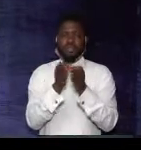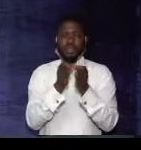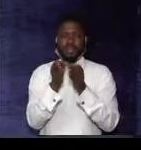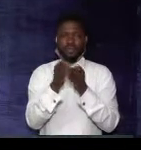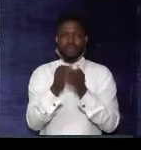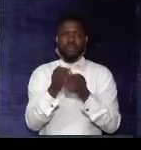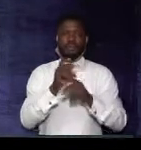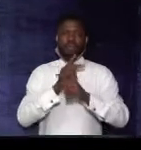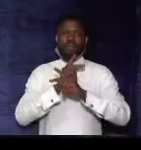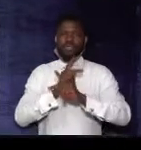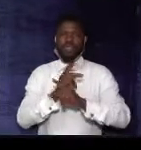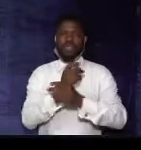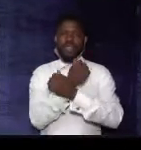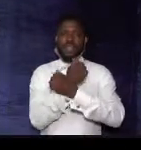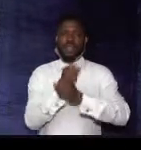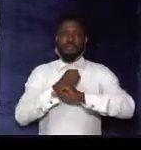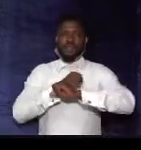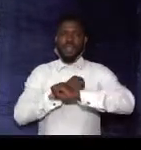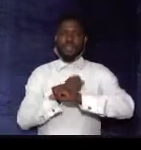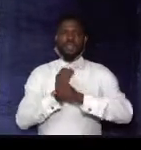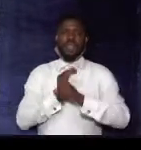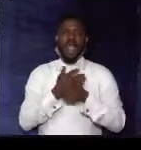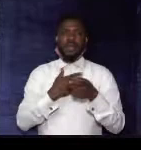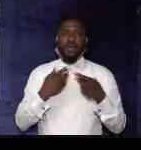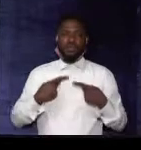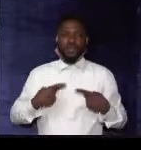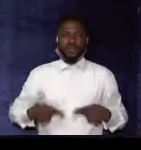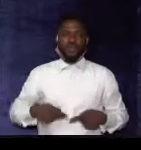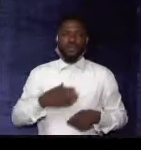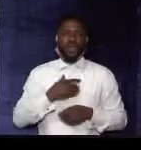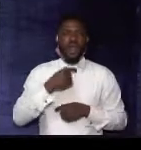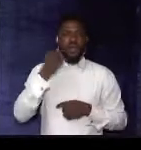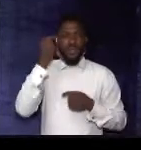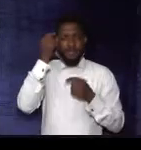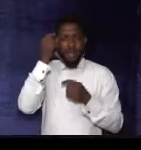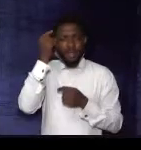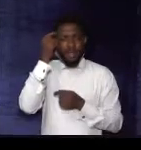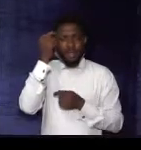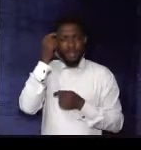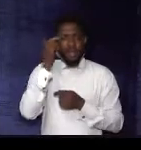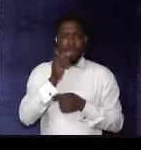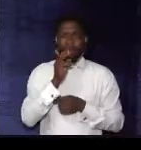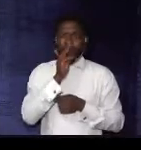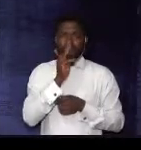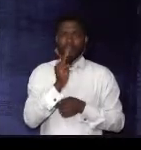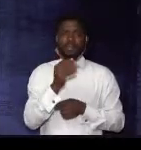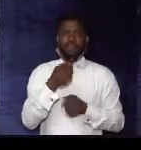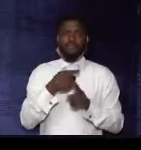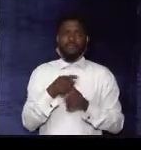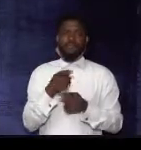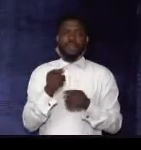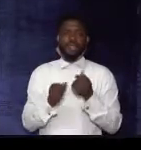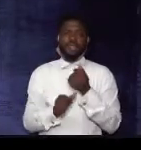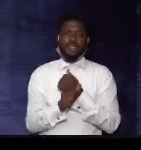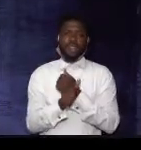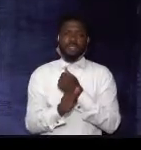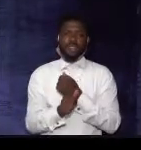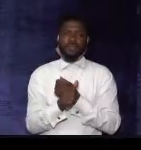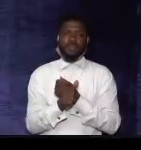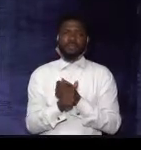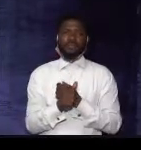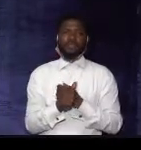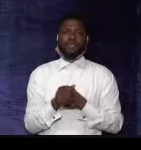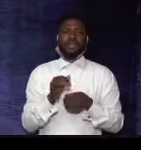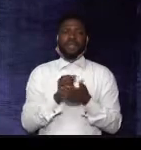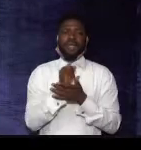PSPMD, protecting and safeguarding our physical and mental being from dangers.